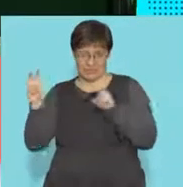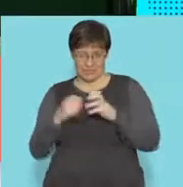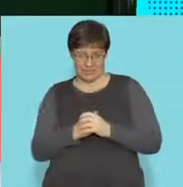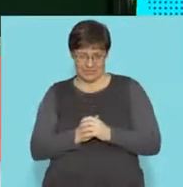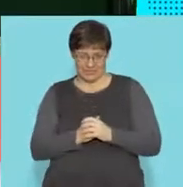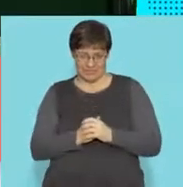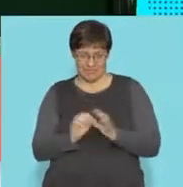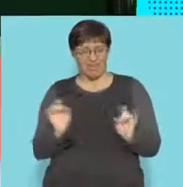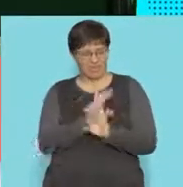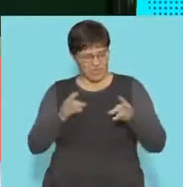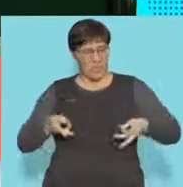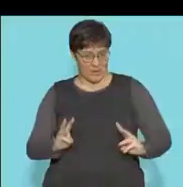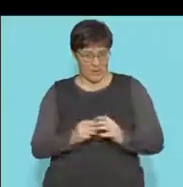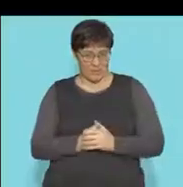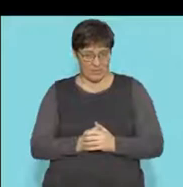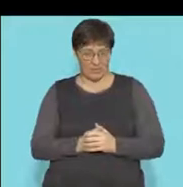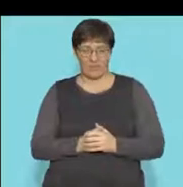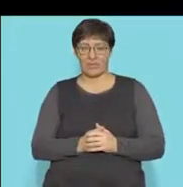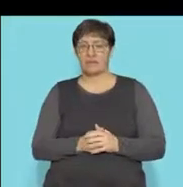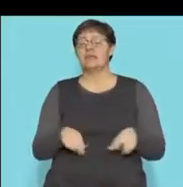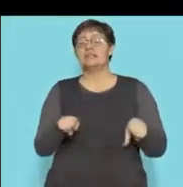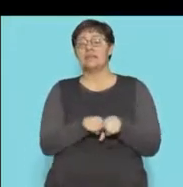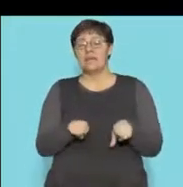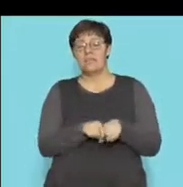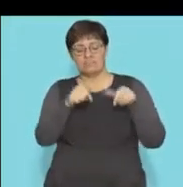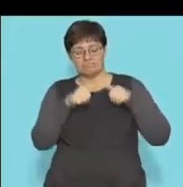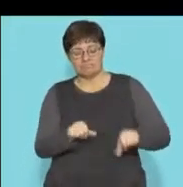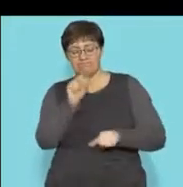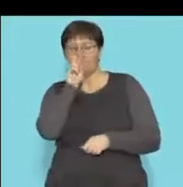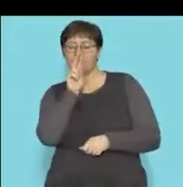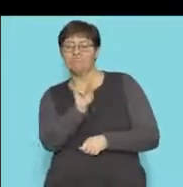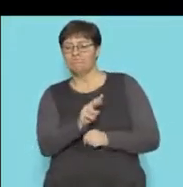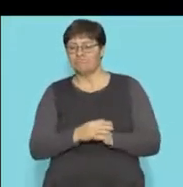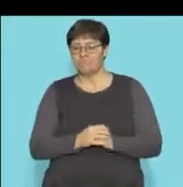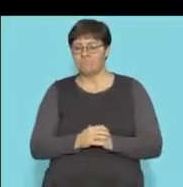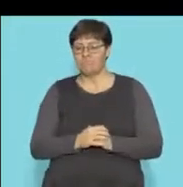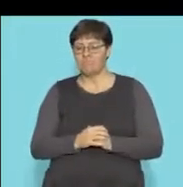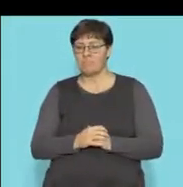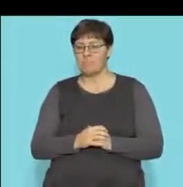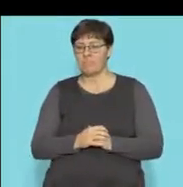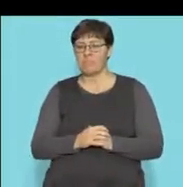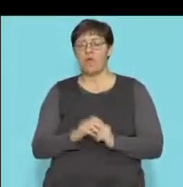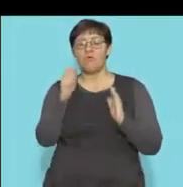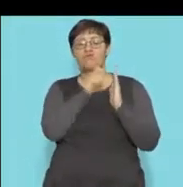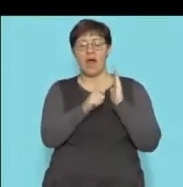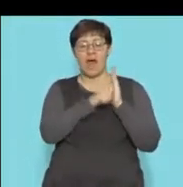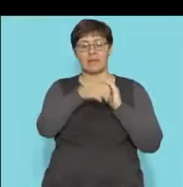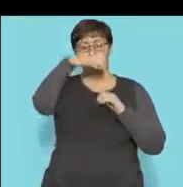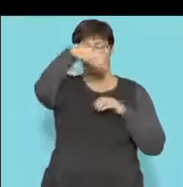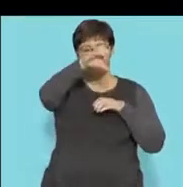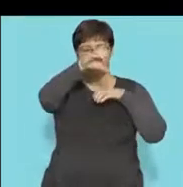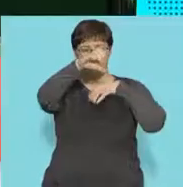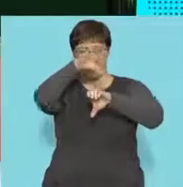topic sensibly. We're also going to look at writing